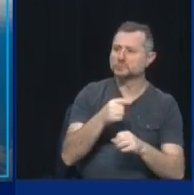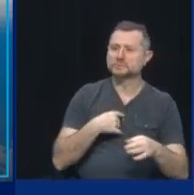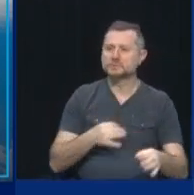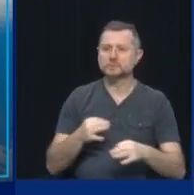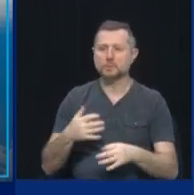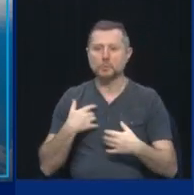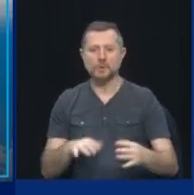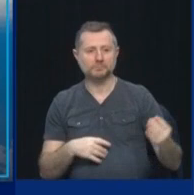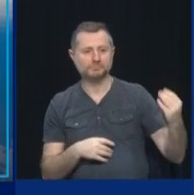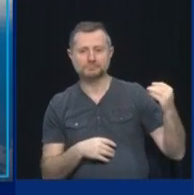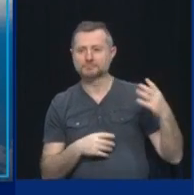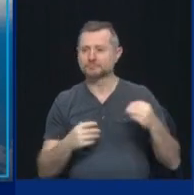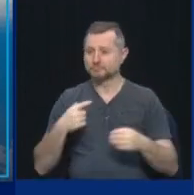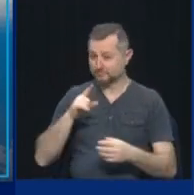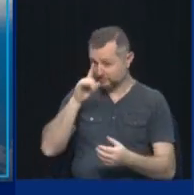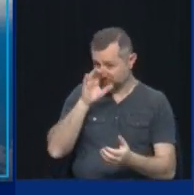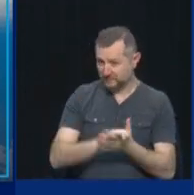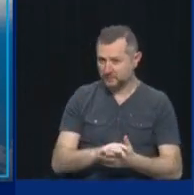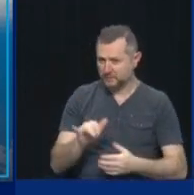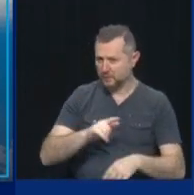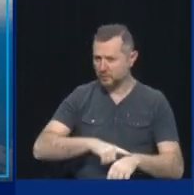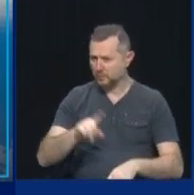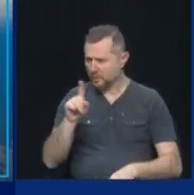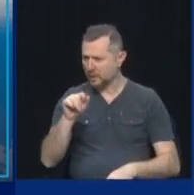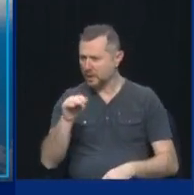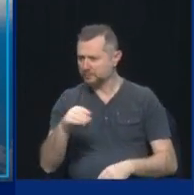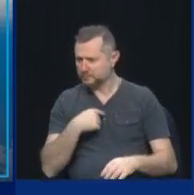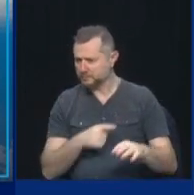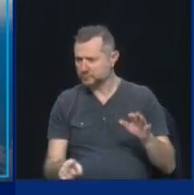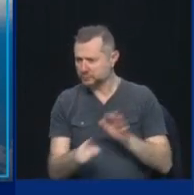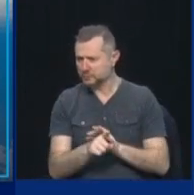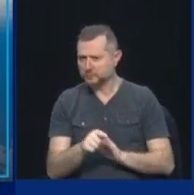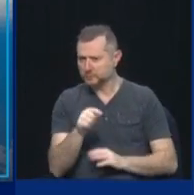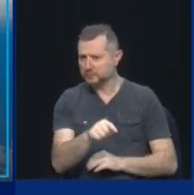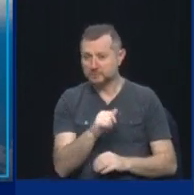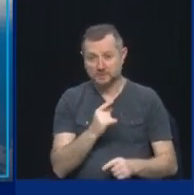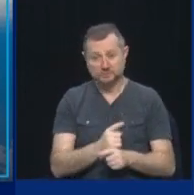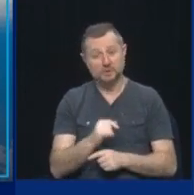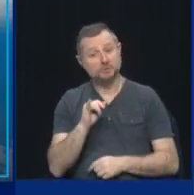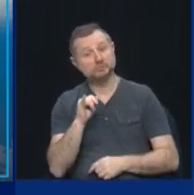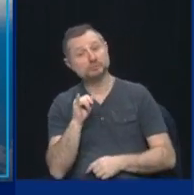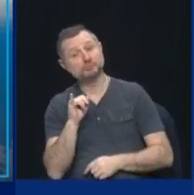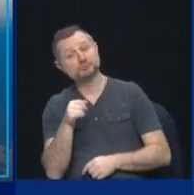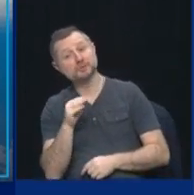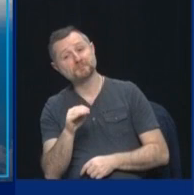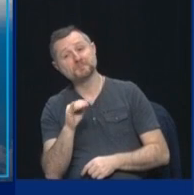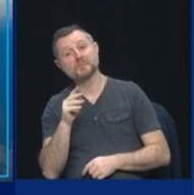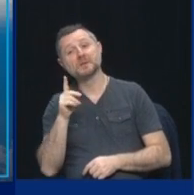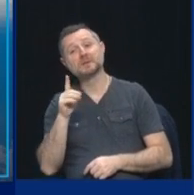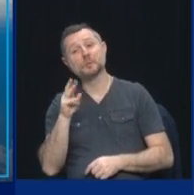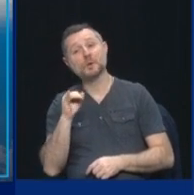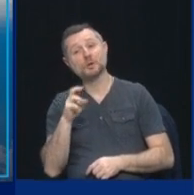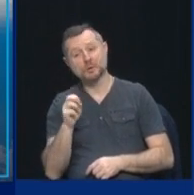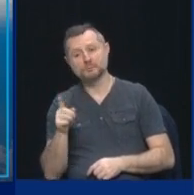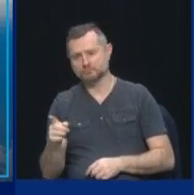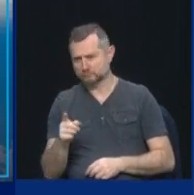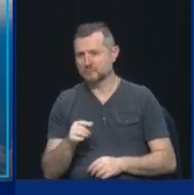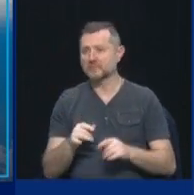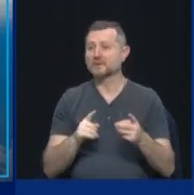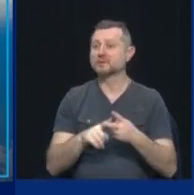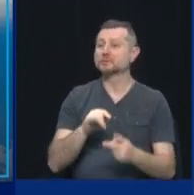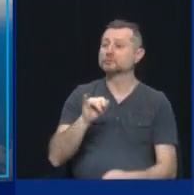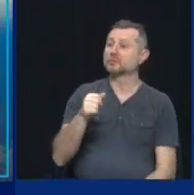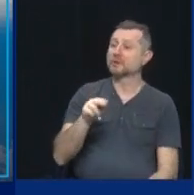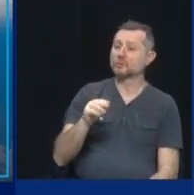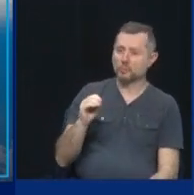must have been like 1 o'clock in the morning or something. Jim Dwyer, Jano, and myself went from the